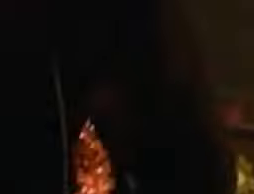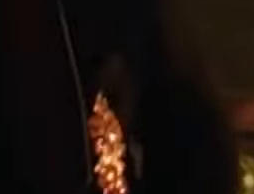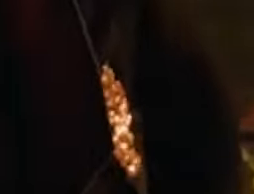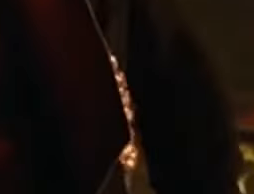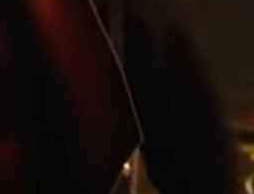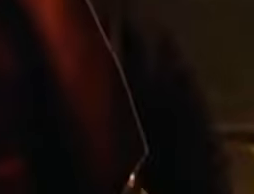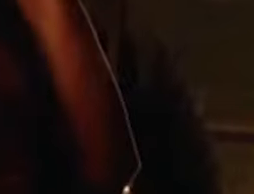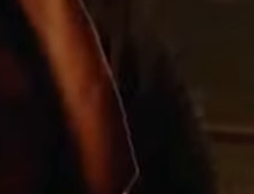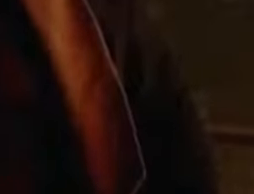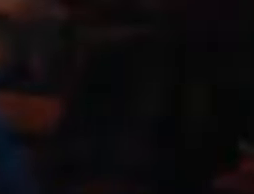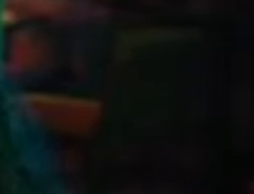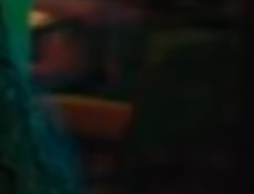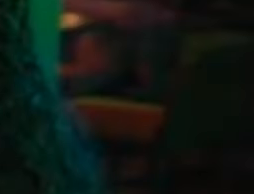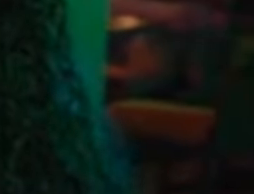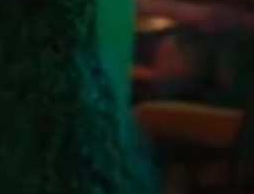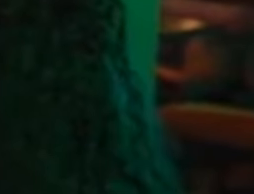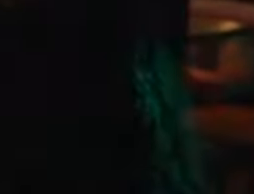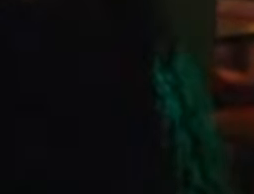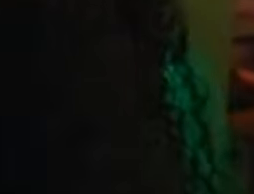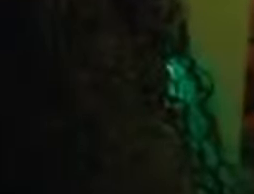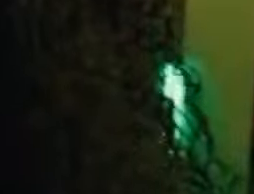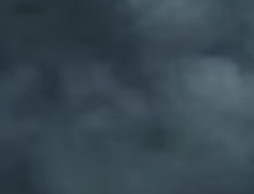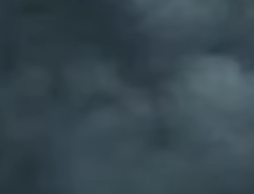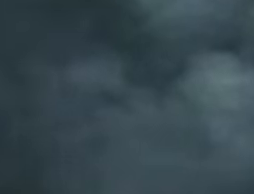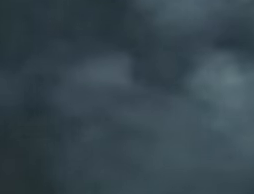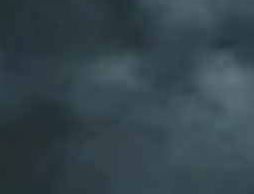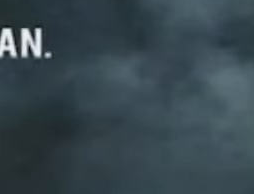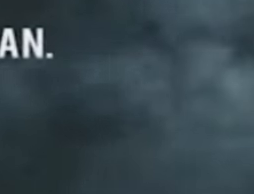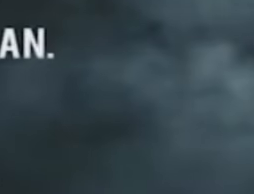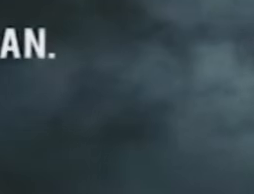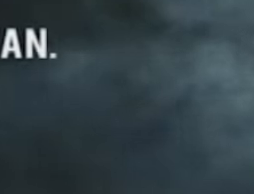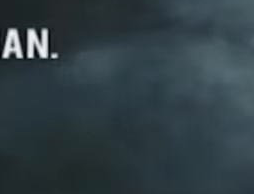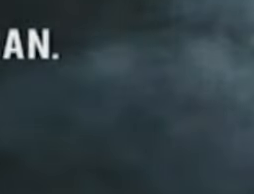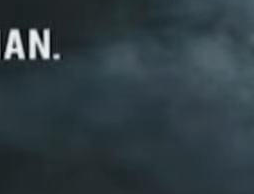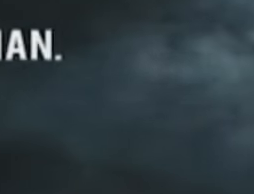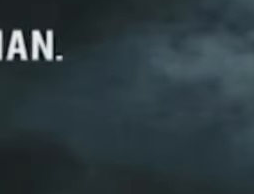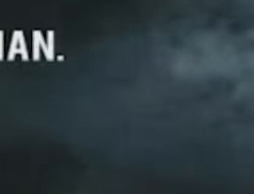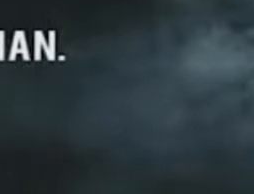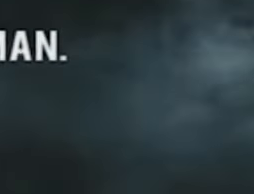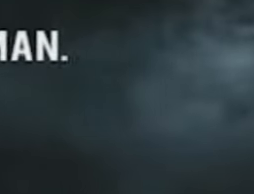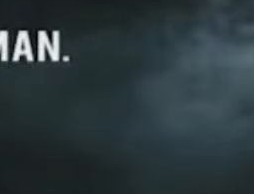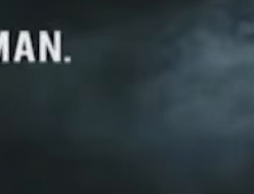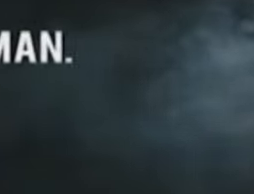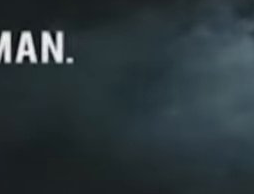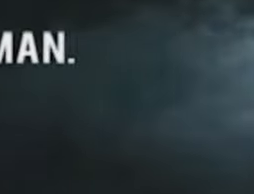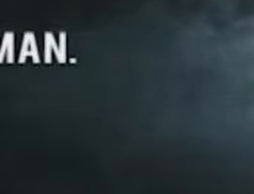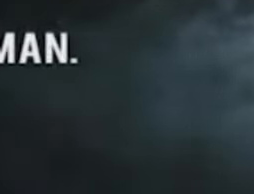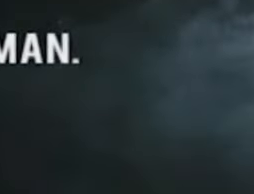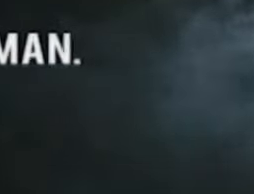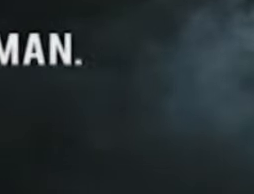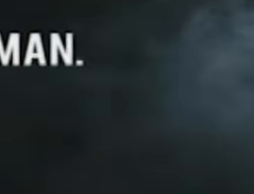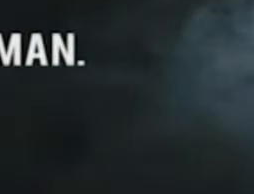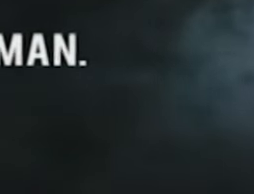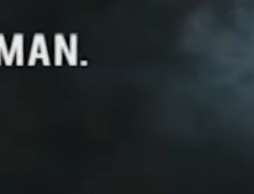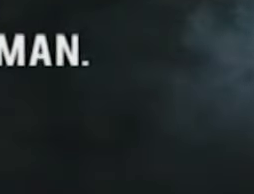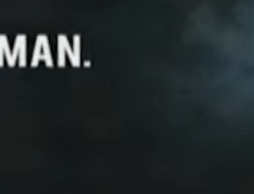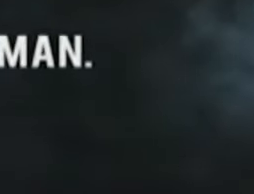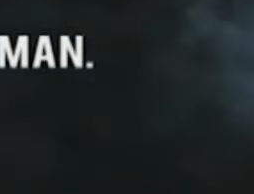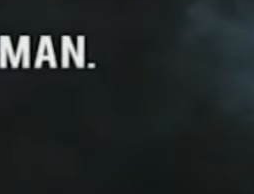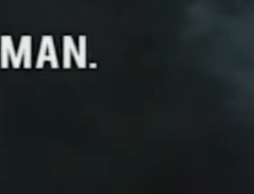Jukiwa your own man, una kia fiti, na una smell even better. Be your own man with new